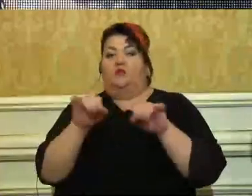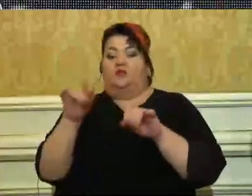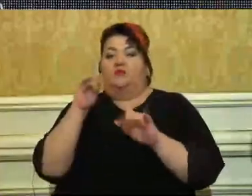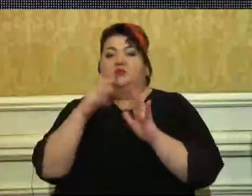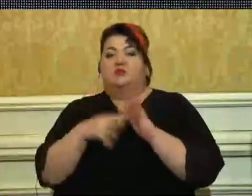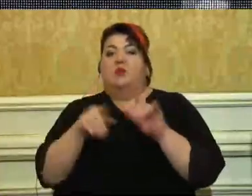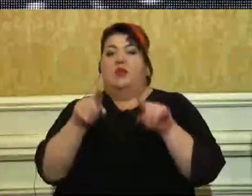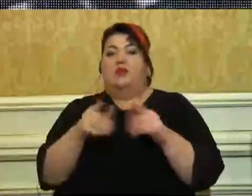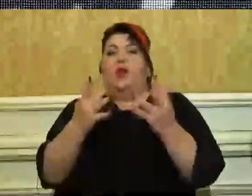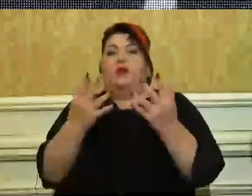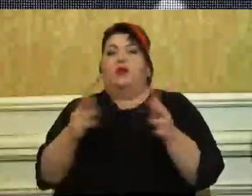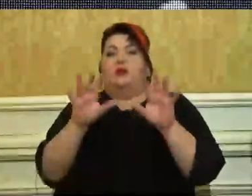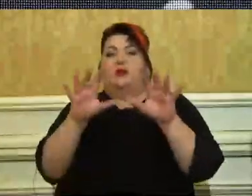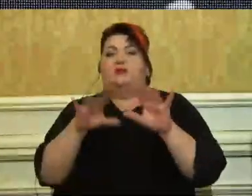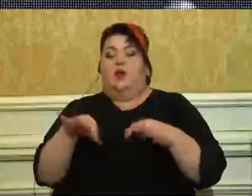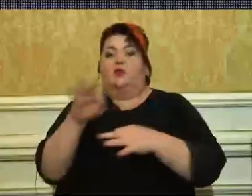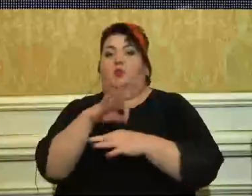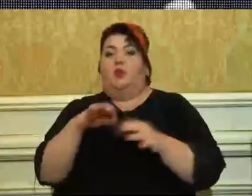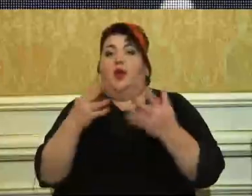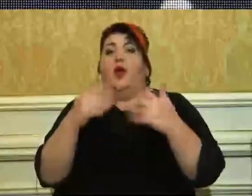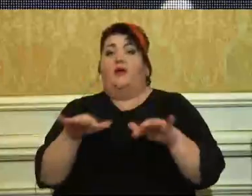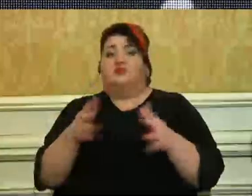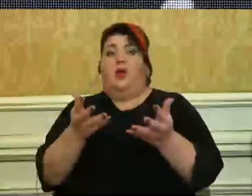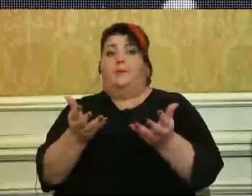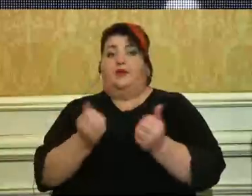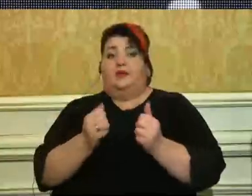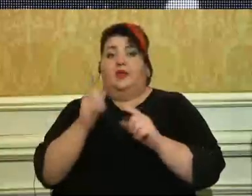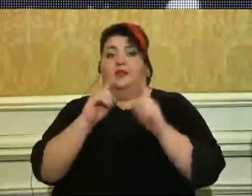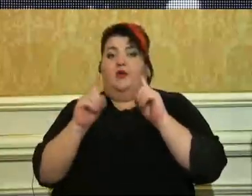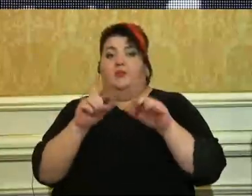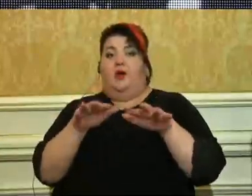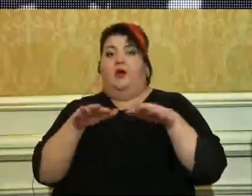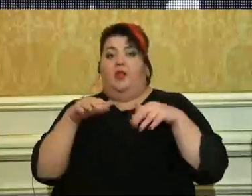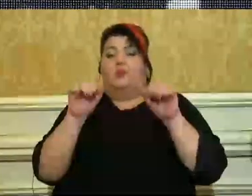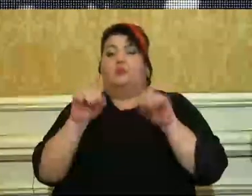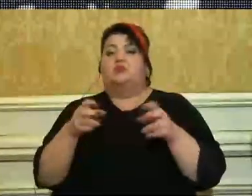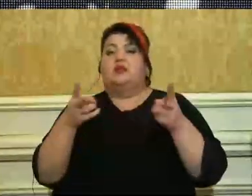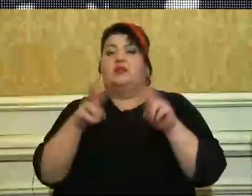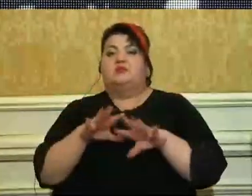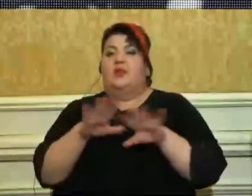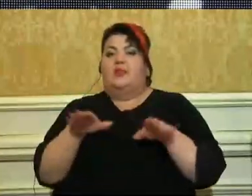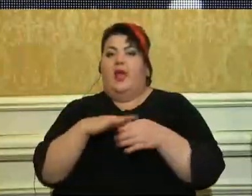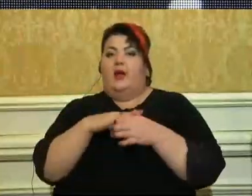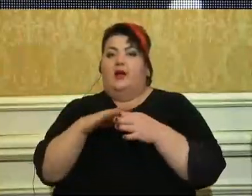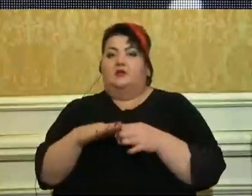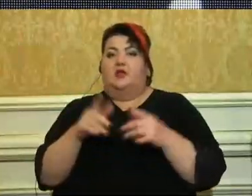Caucus Equal Opportunities, they understood that the number of legislation adopted may have